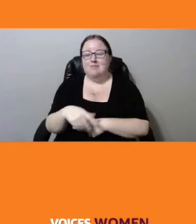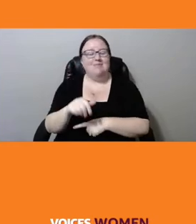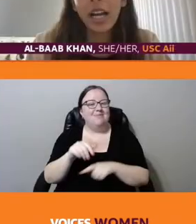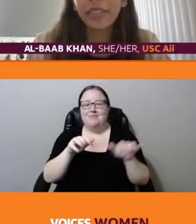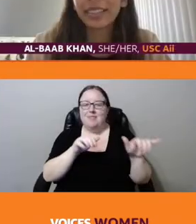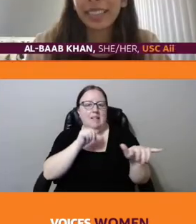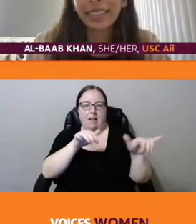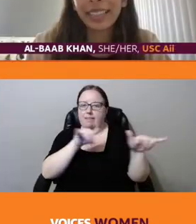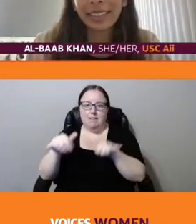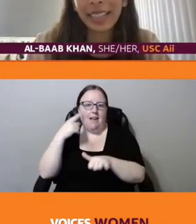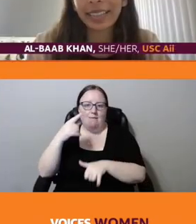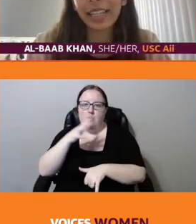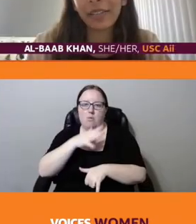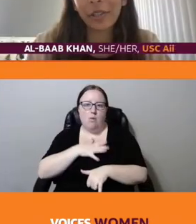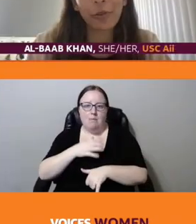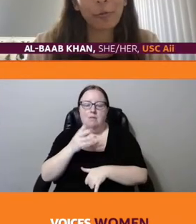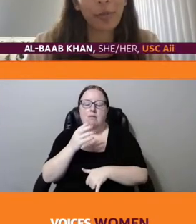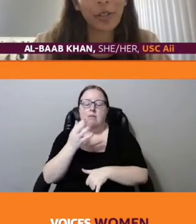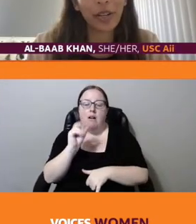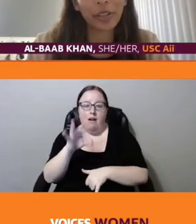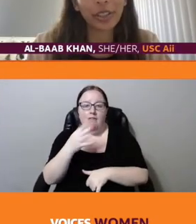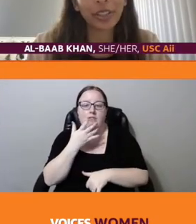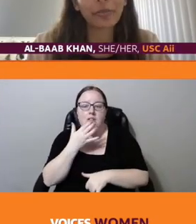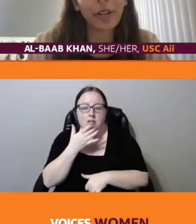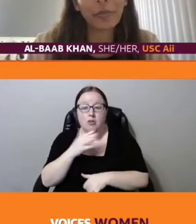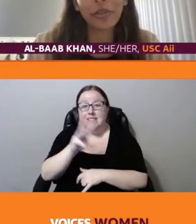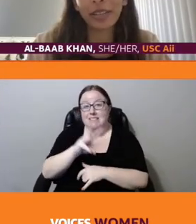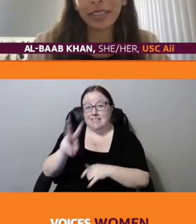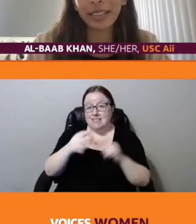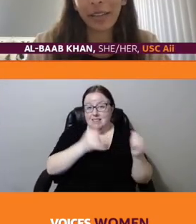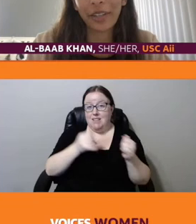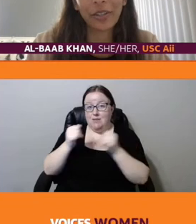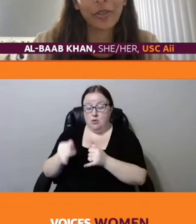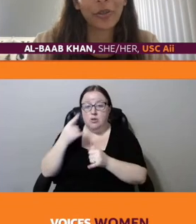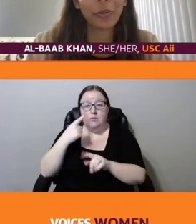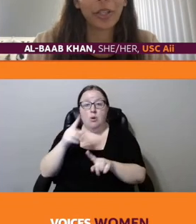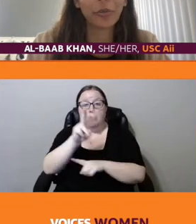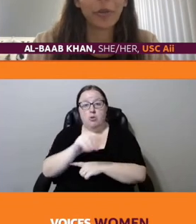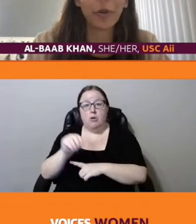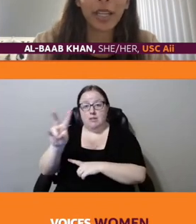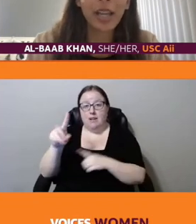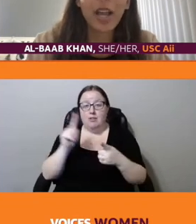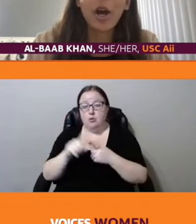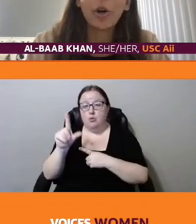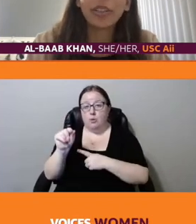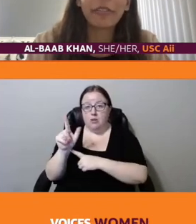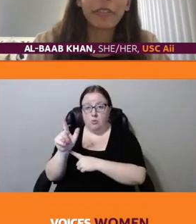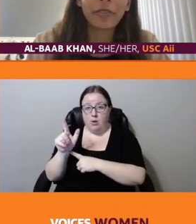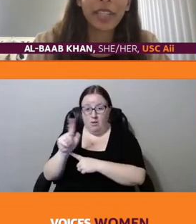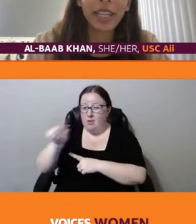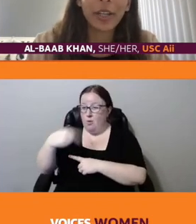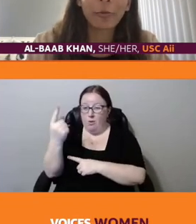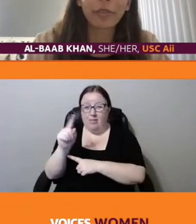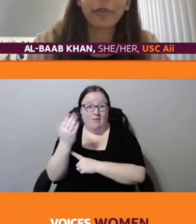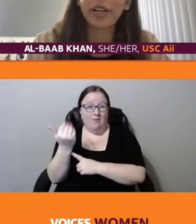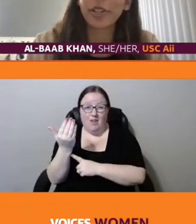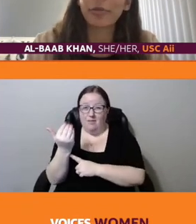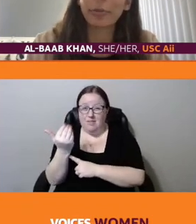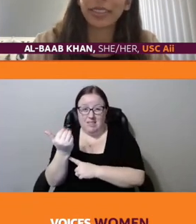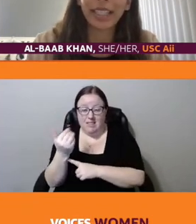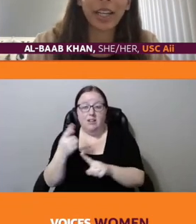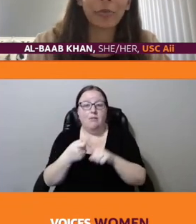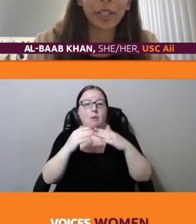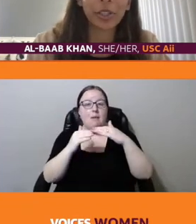of color. Of the 66 individual women directors from 2007 to 2021, only 15 were